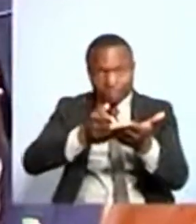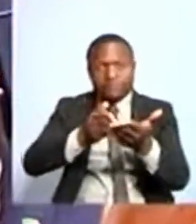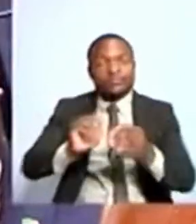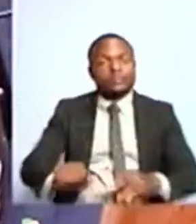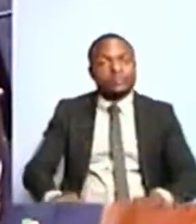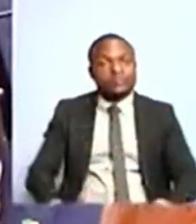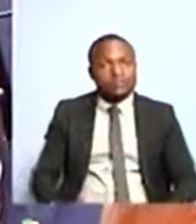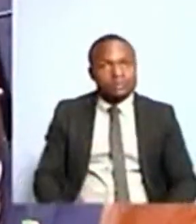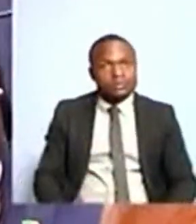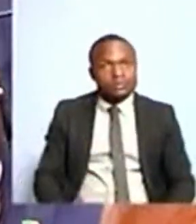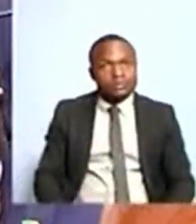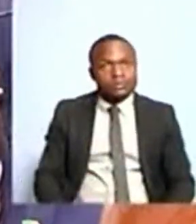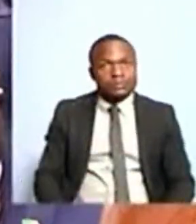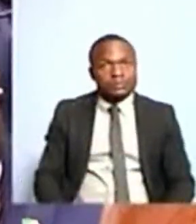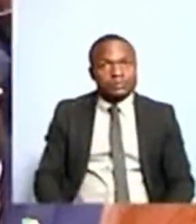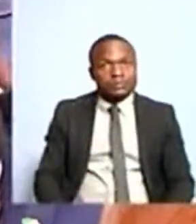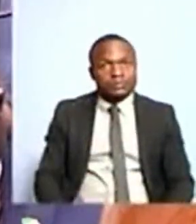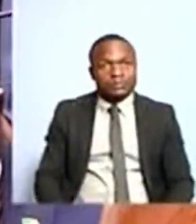Except